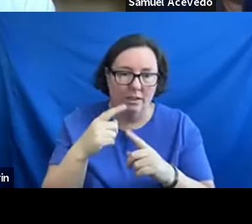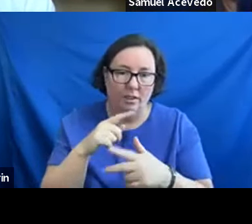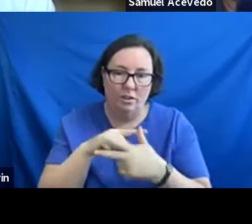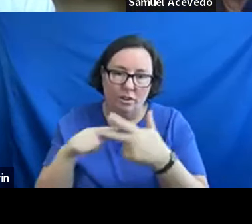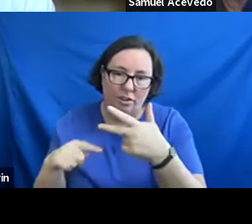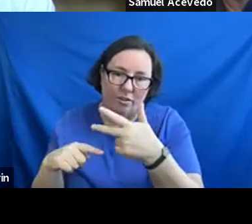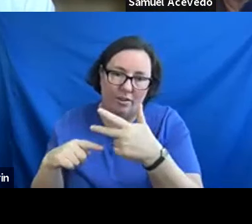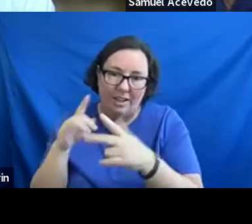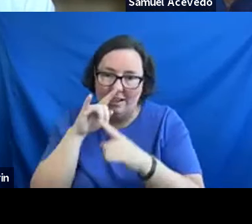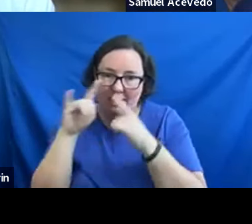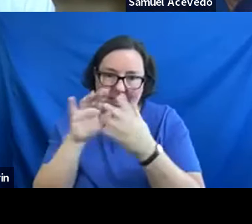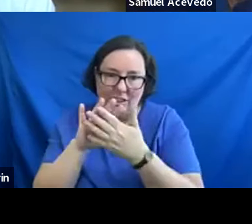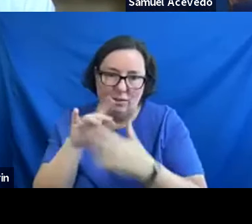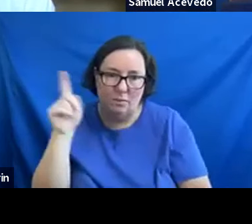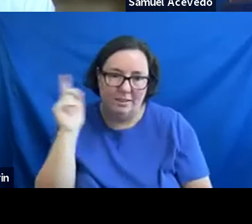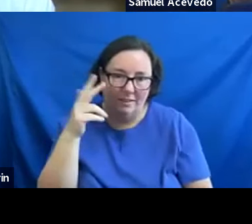elite schools.